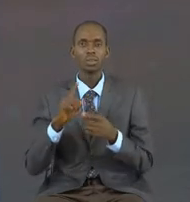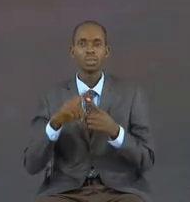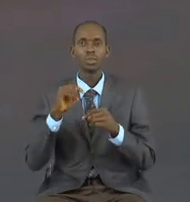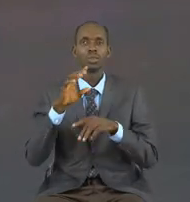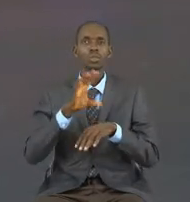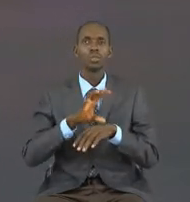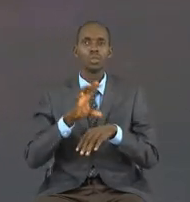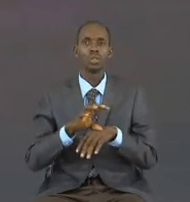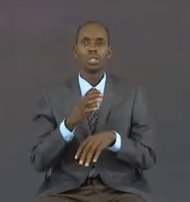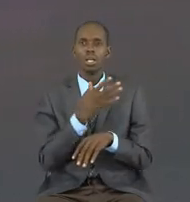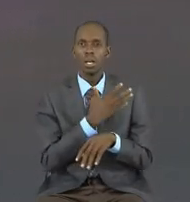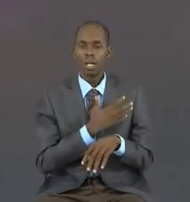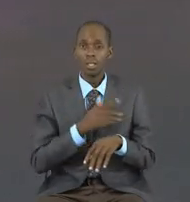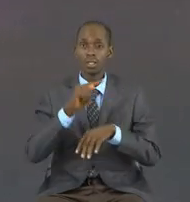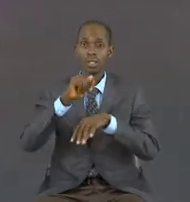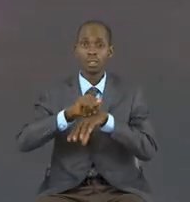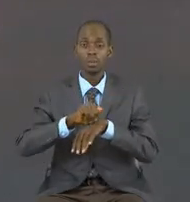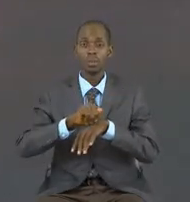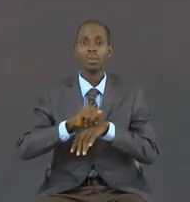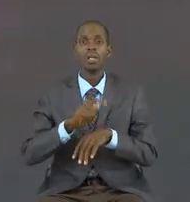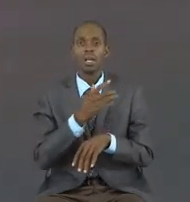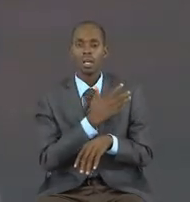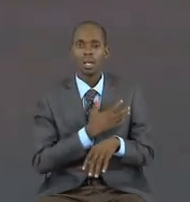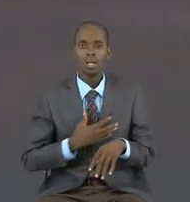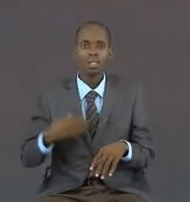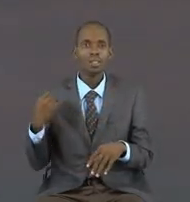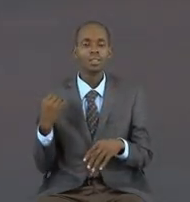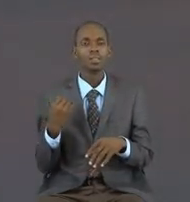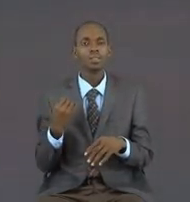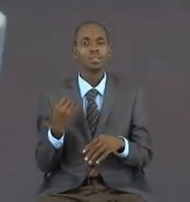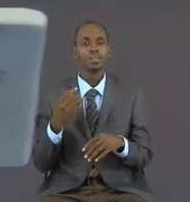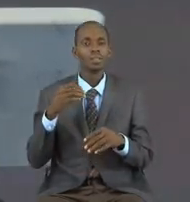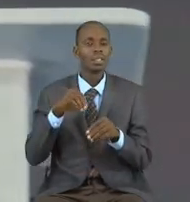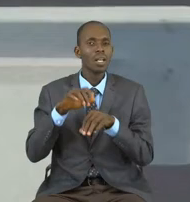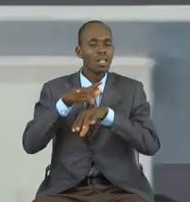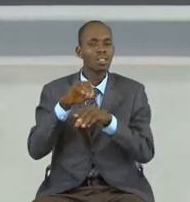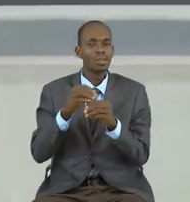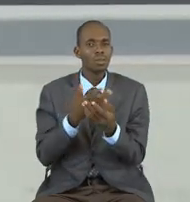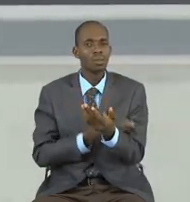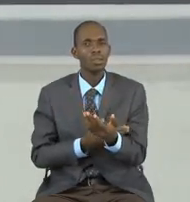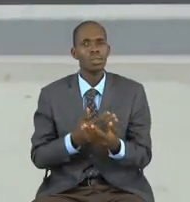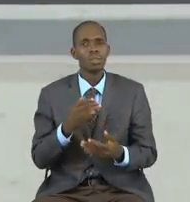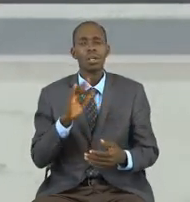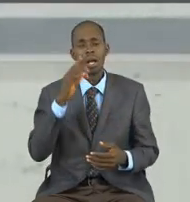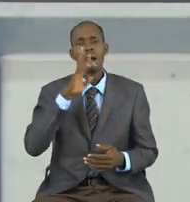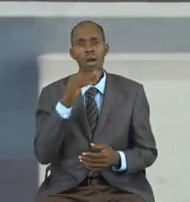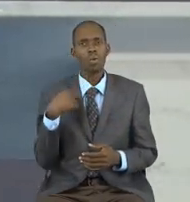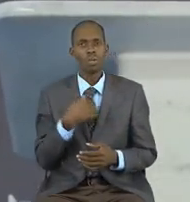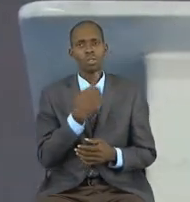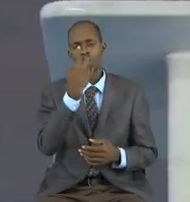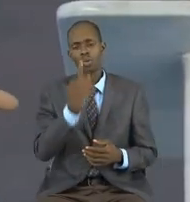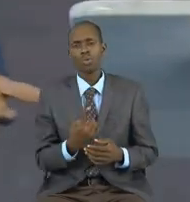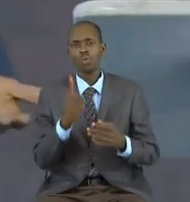the morning. We're not the only one having meeting early in the morning. The others were